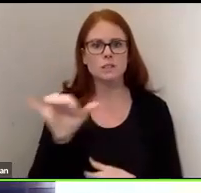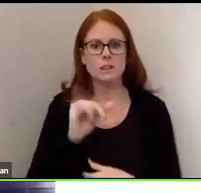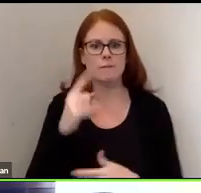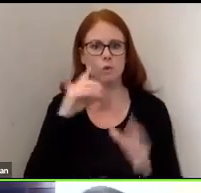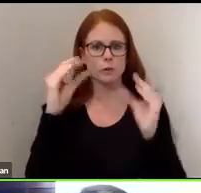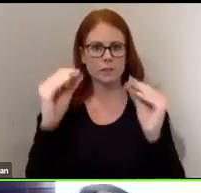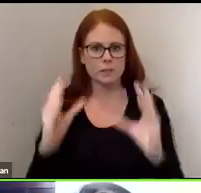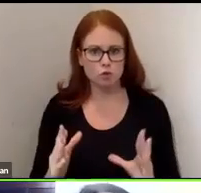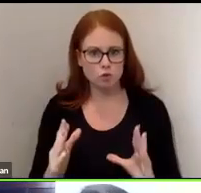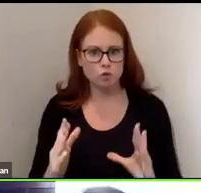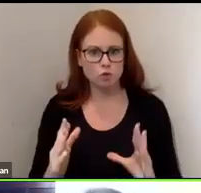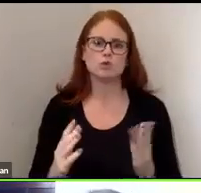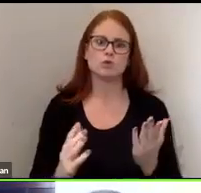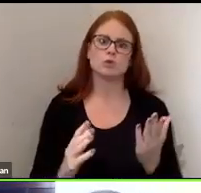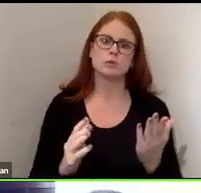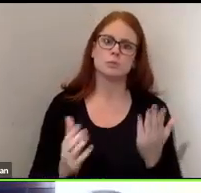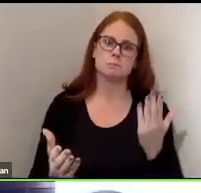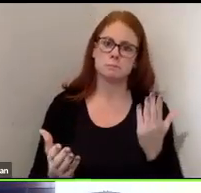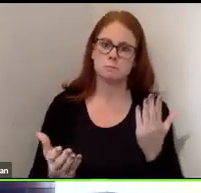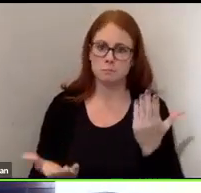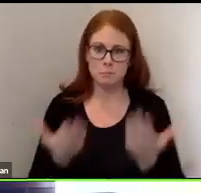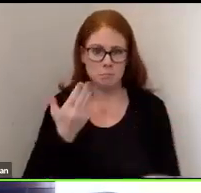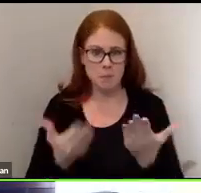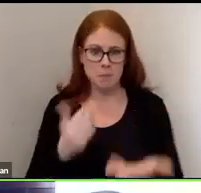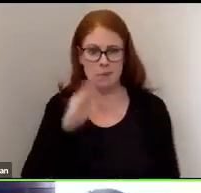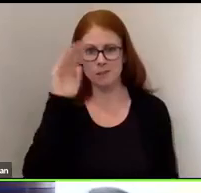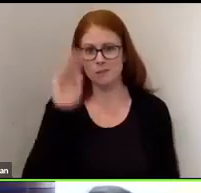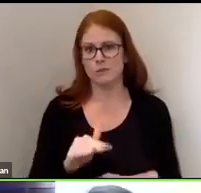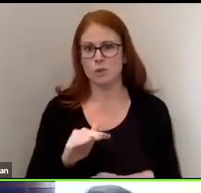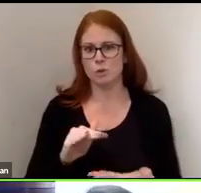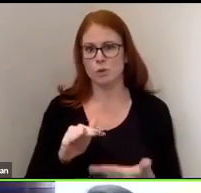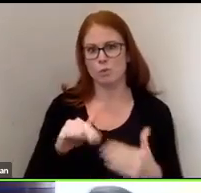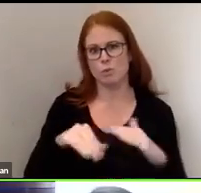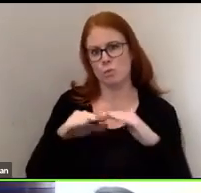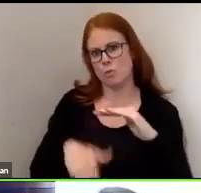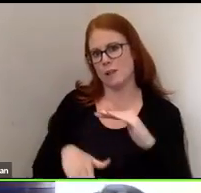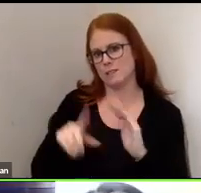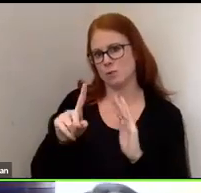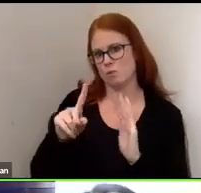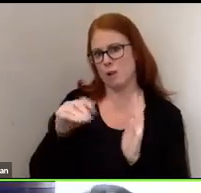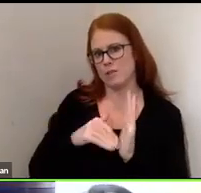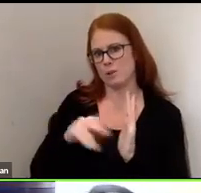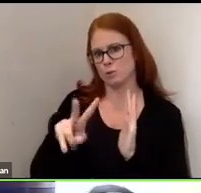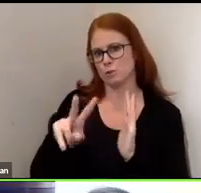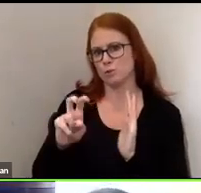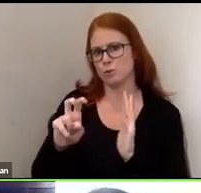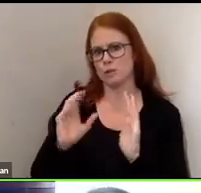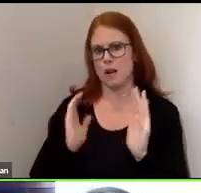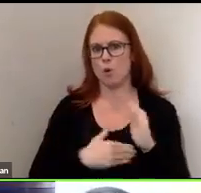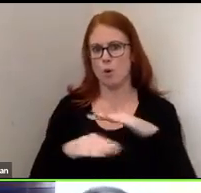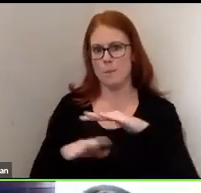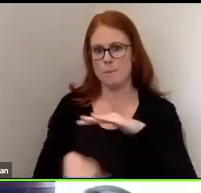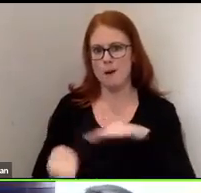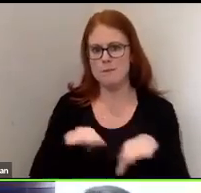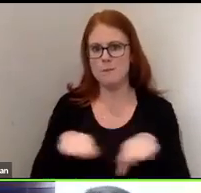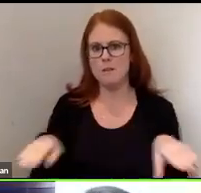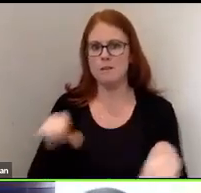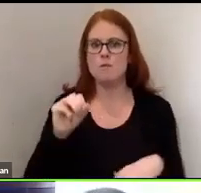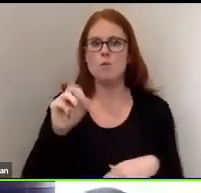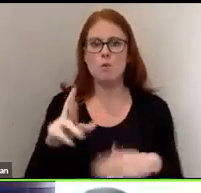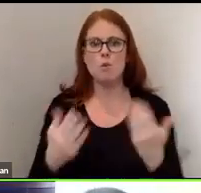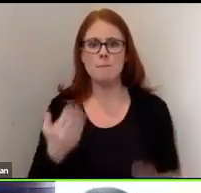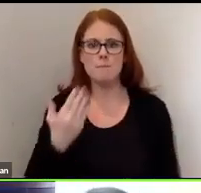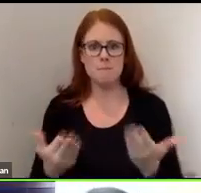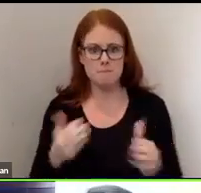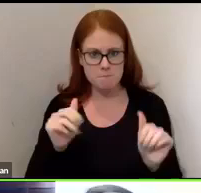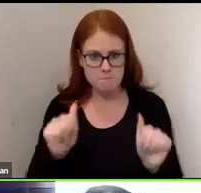You know, it could be as few as just under 1,200 at sort of our bottom level, or we may be able